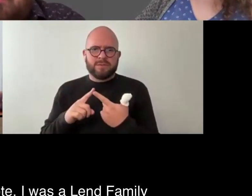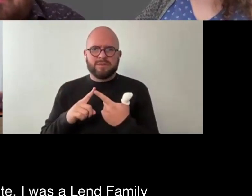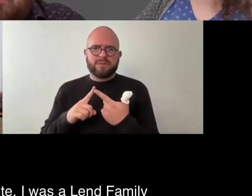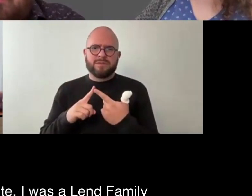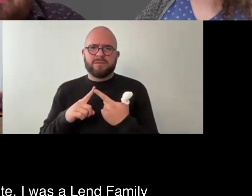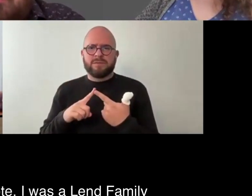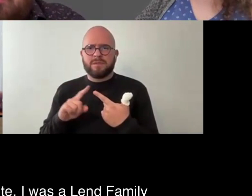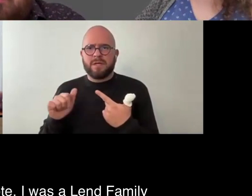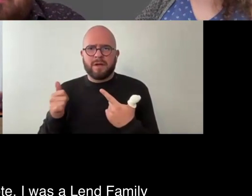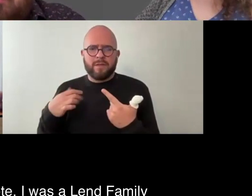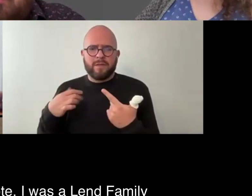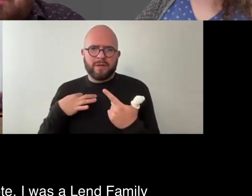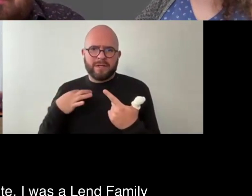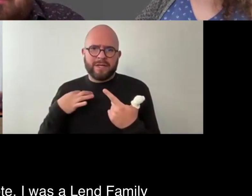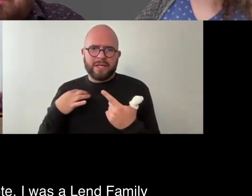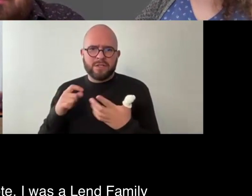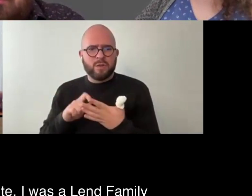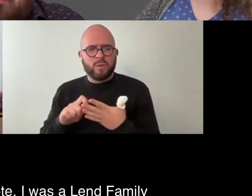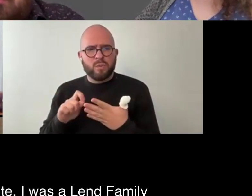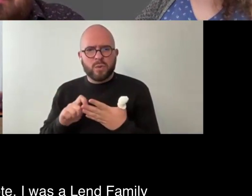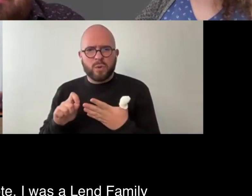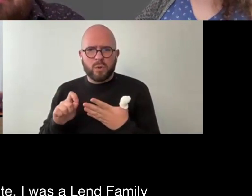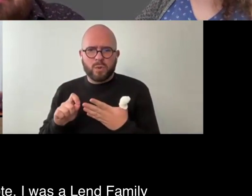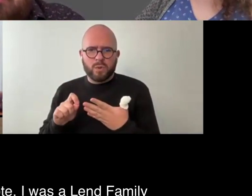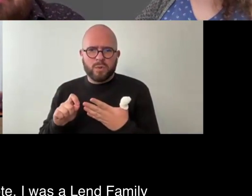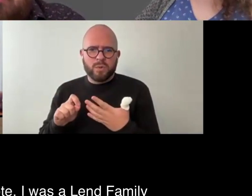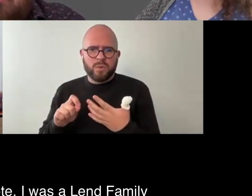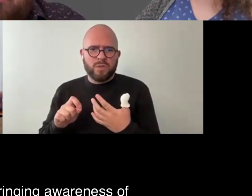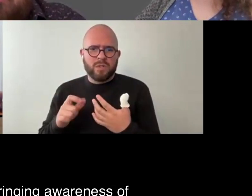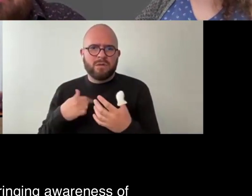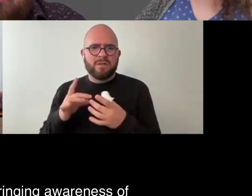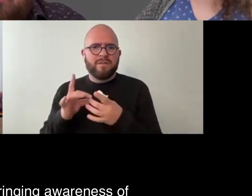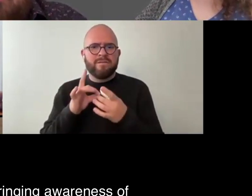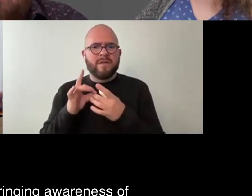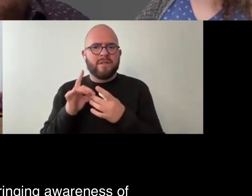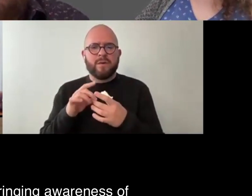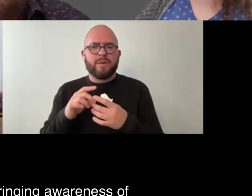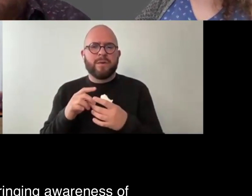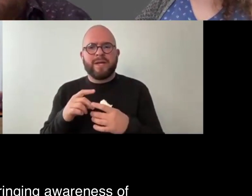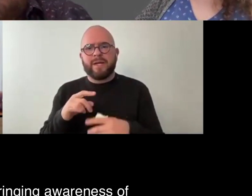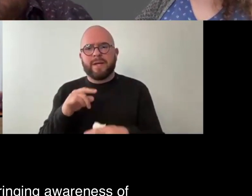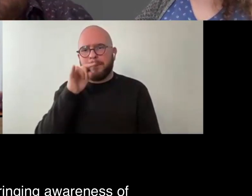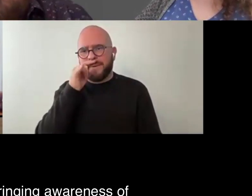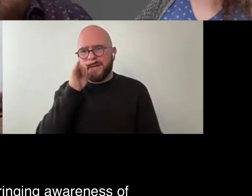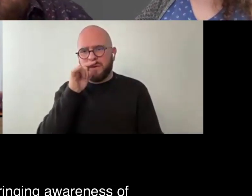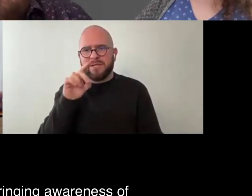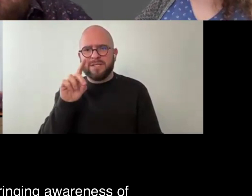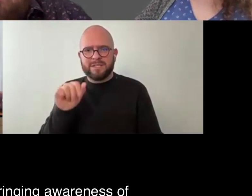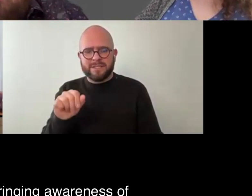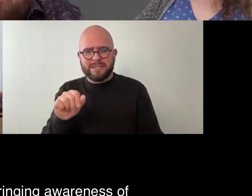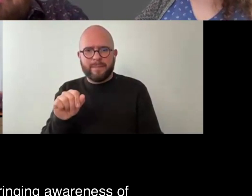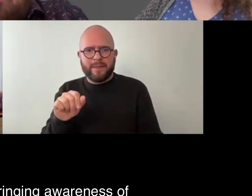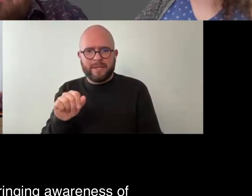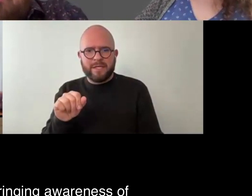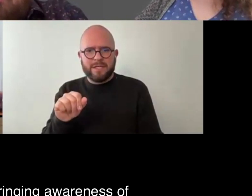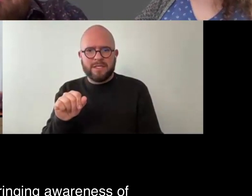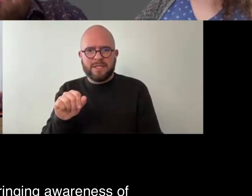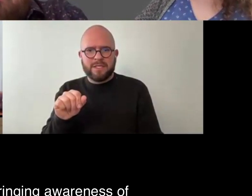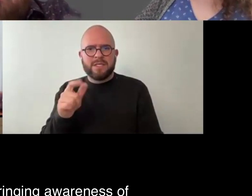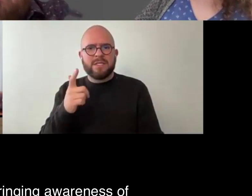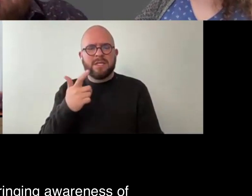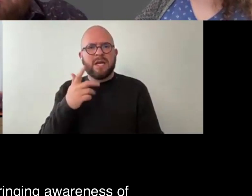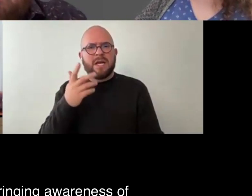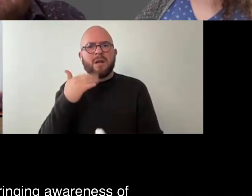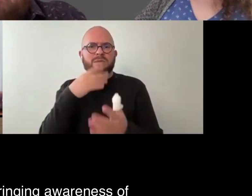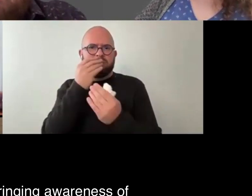guest wrote, I was a Len Family Fellow in Pediatric Developmental Disabilities last year, bringing awareness of gaps in spiritual care